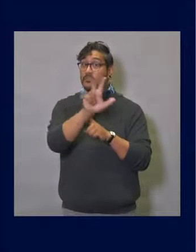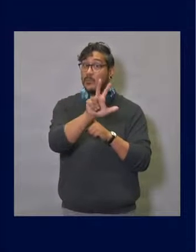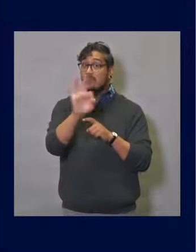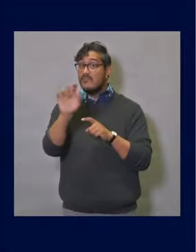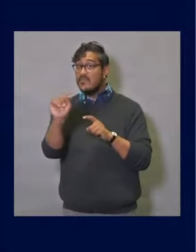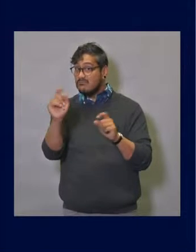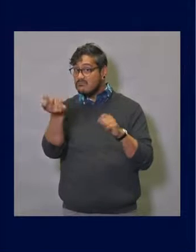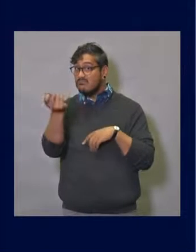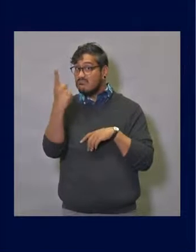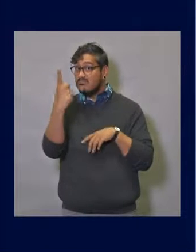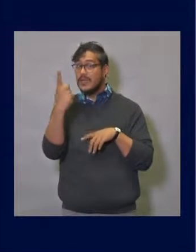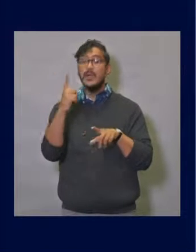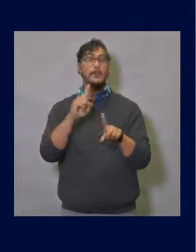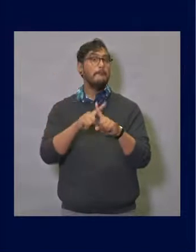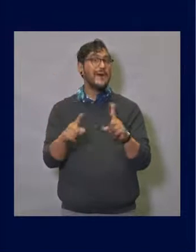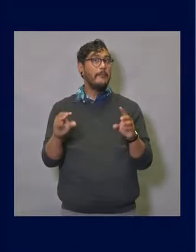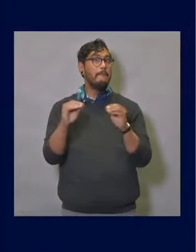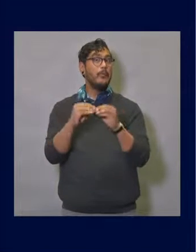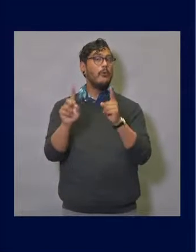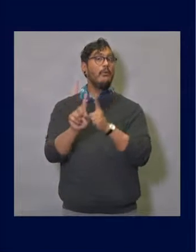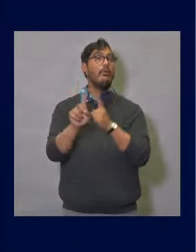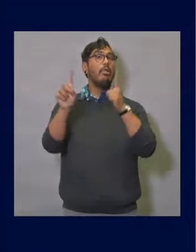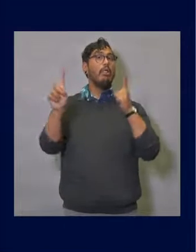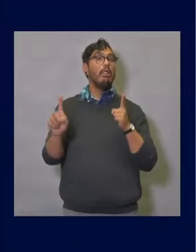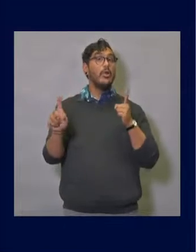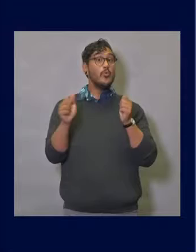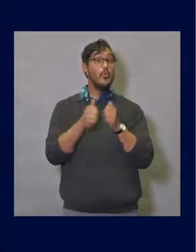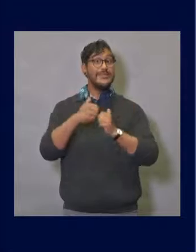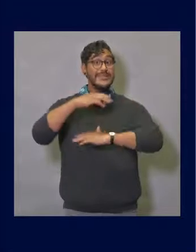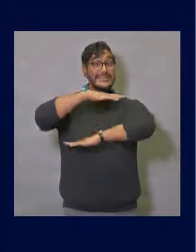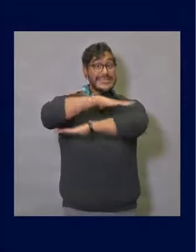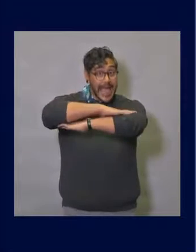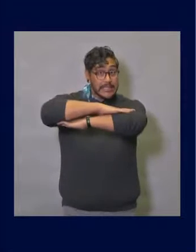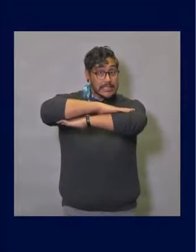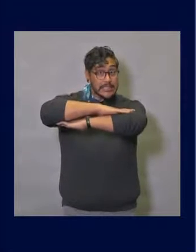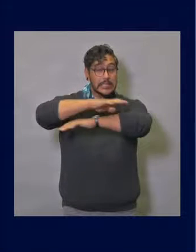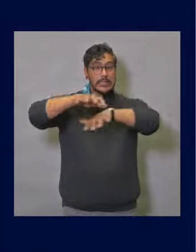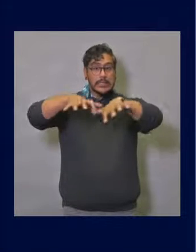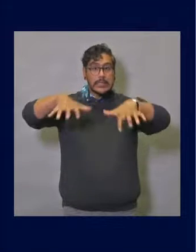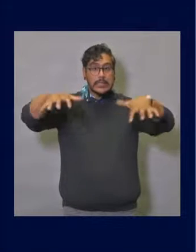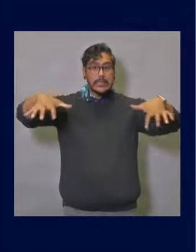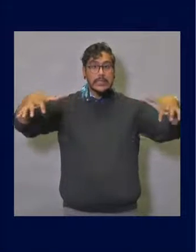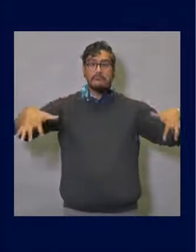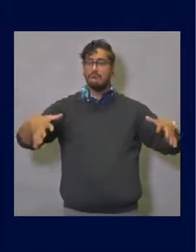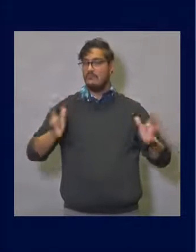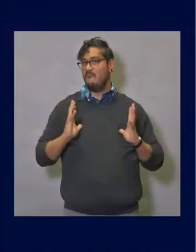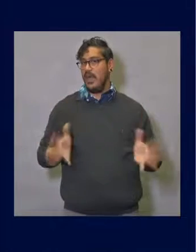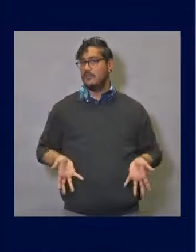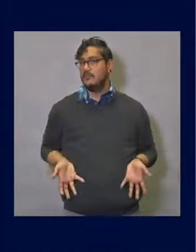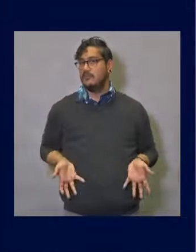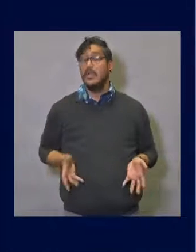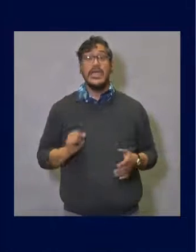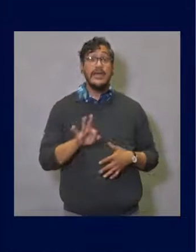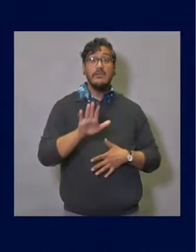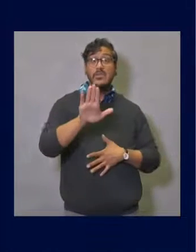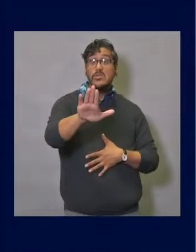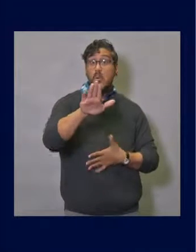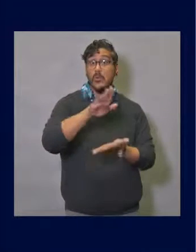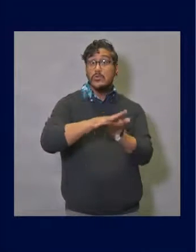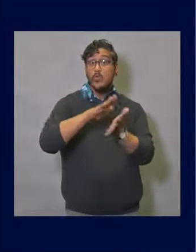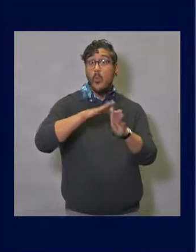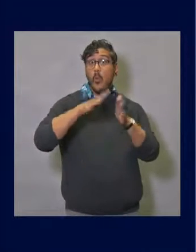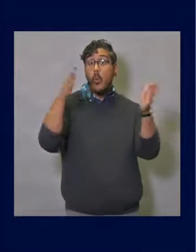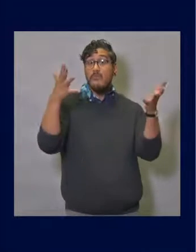a larger distance between desks is just fine. And for those schools that are already reopened, there's no need to